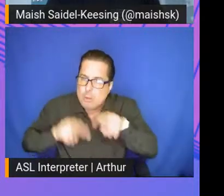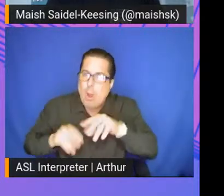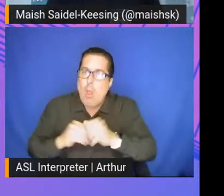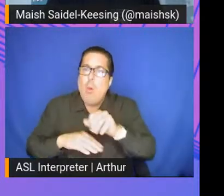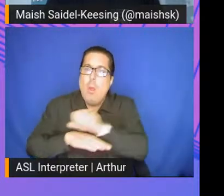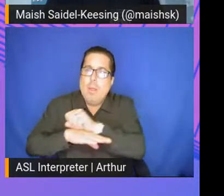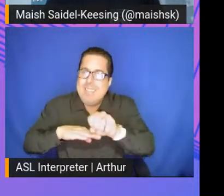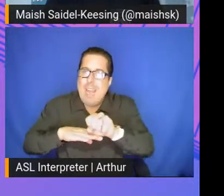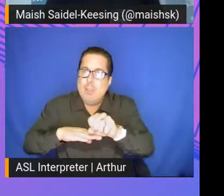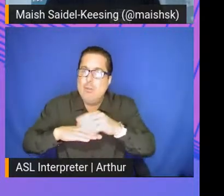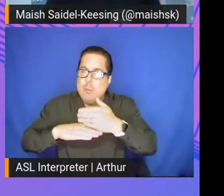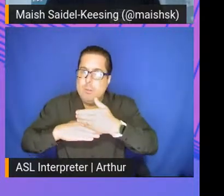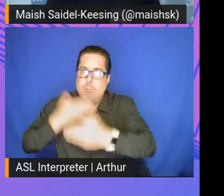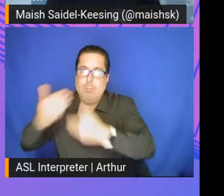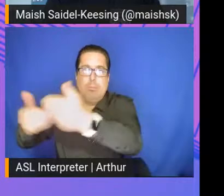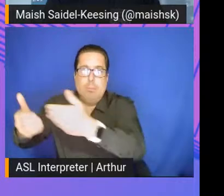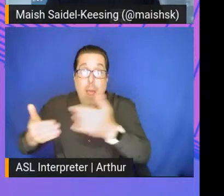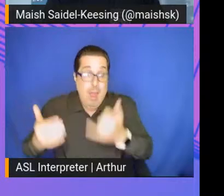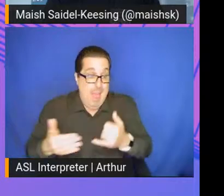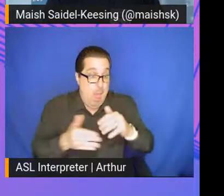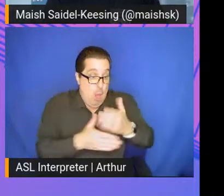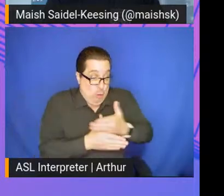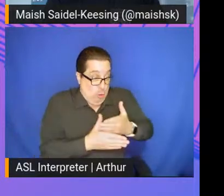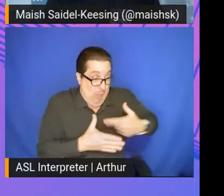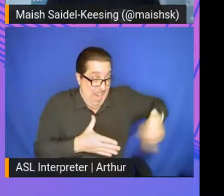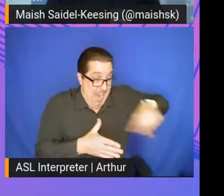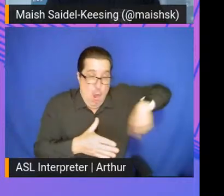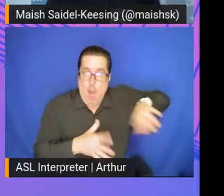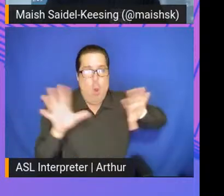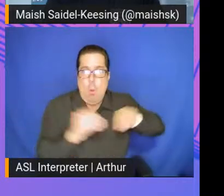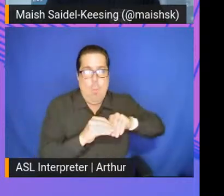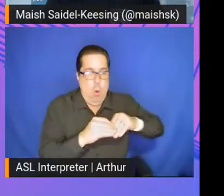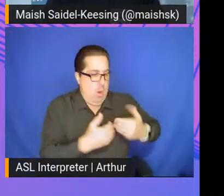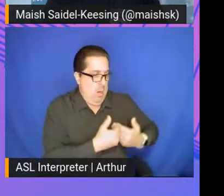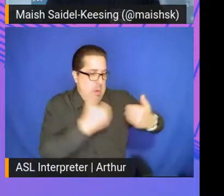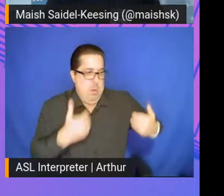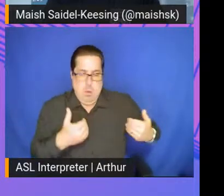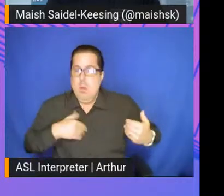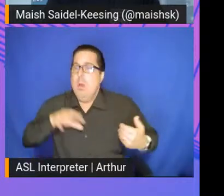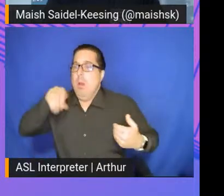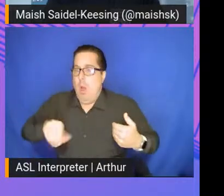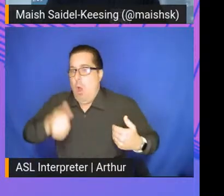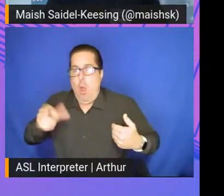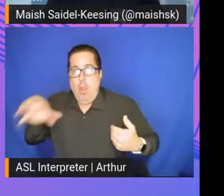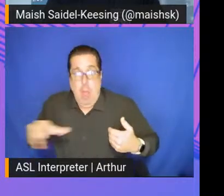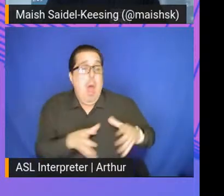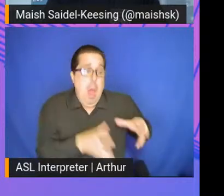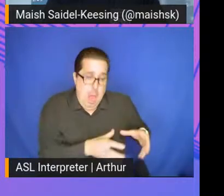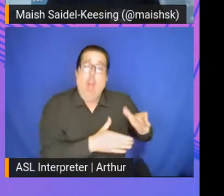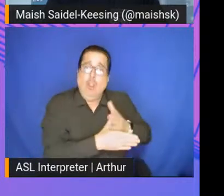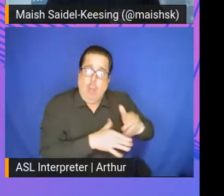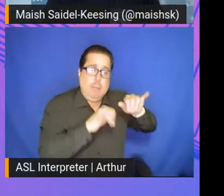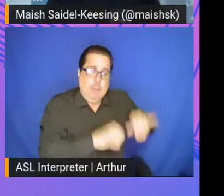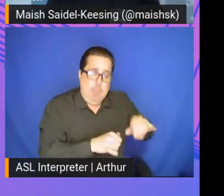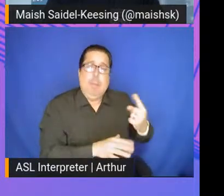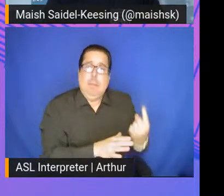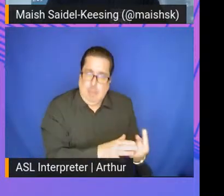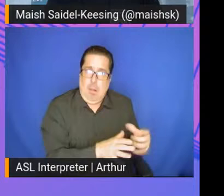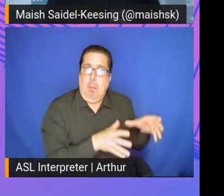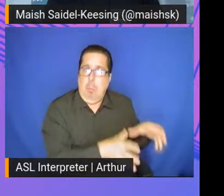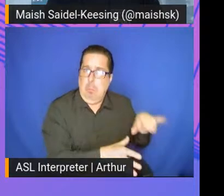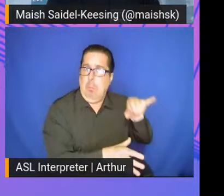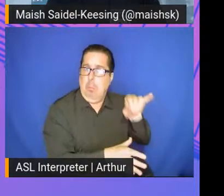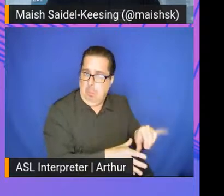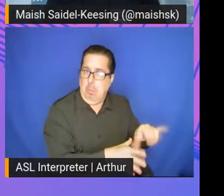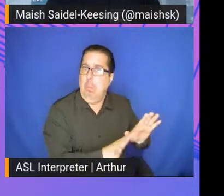lot of time in that shared staging account. There's still a single shared staging account that still exists. But the idea is that